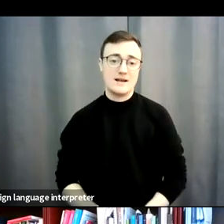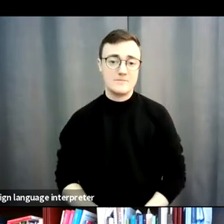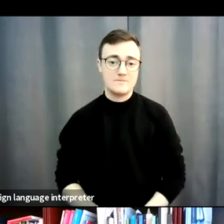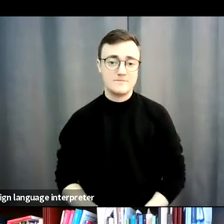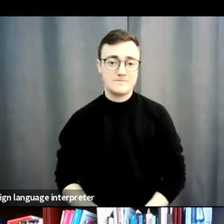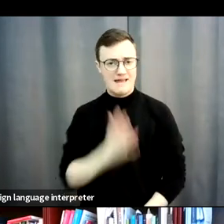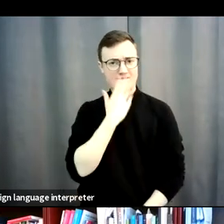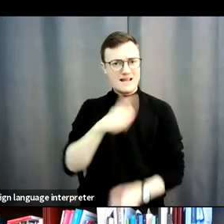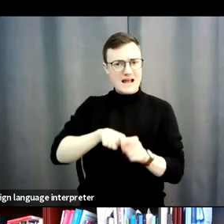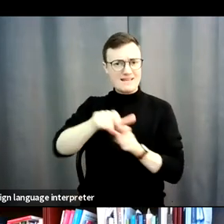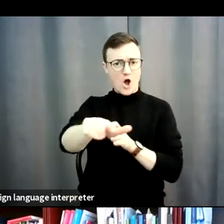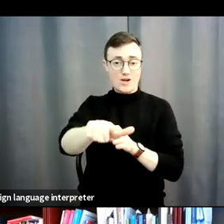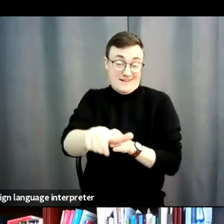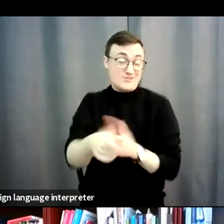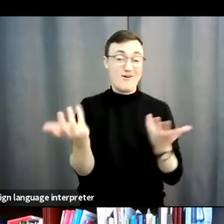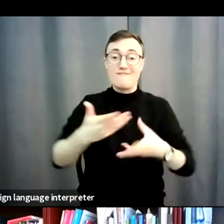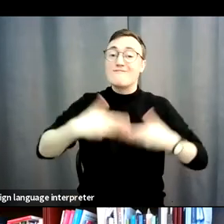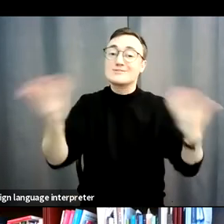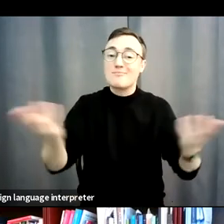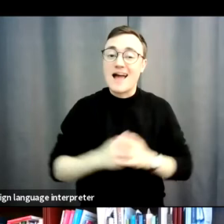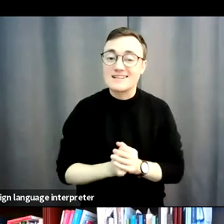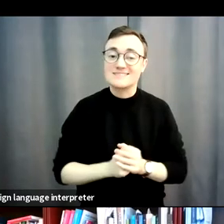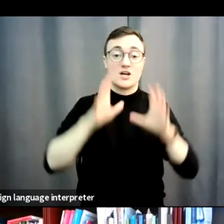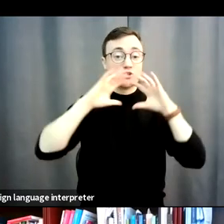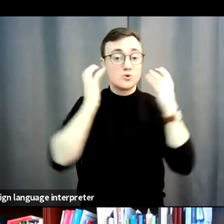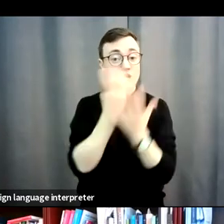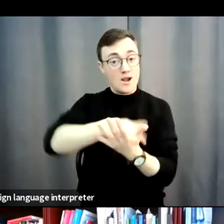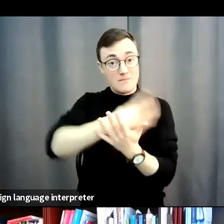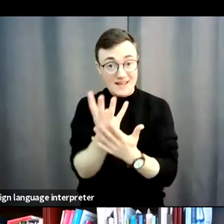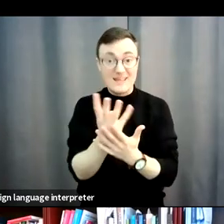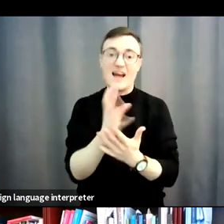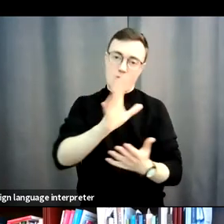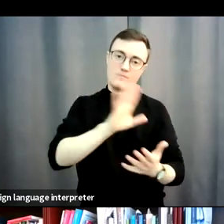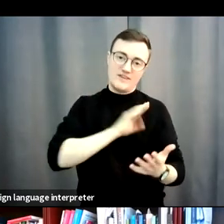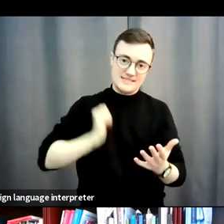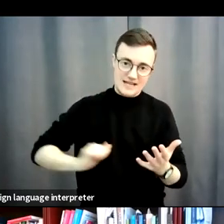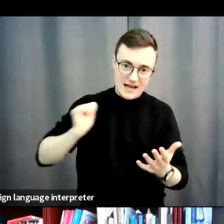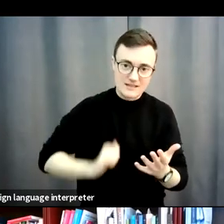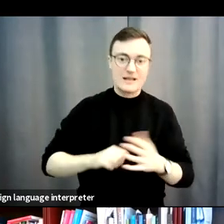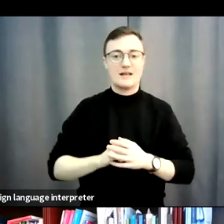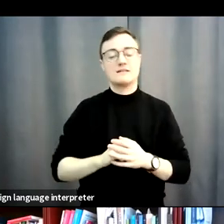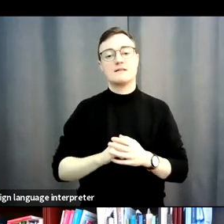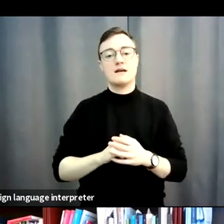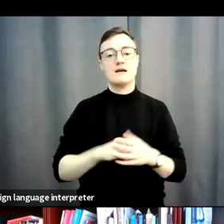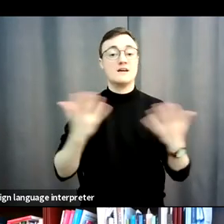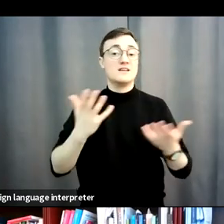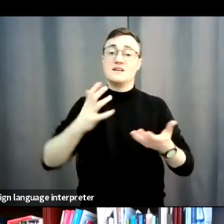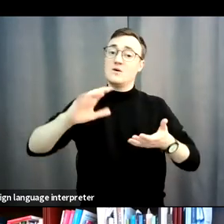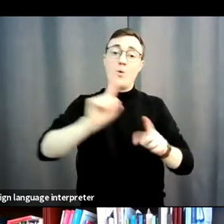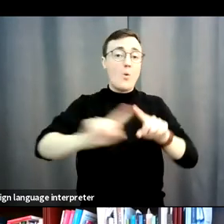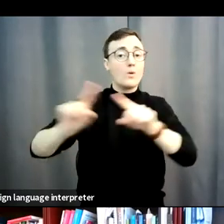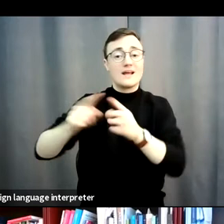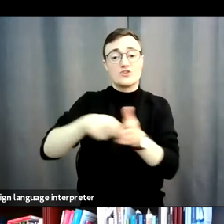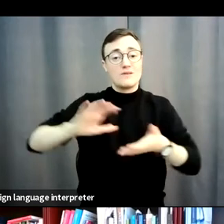channels? They can use any channel they like. Social media, if that's available, and accessible,